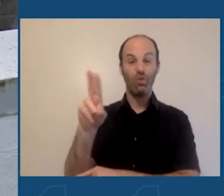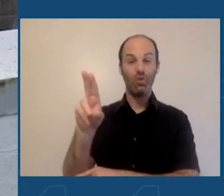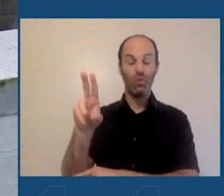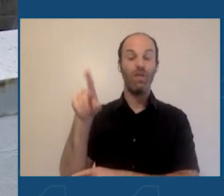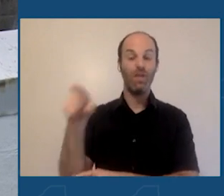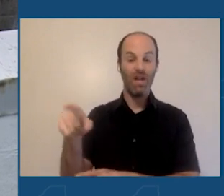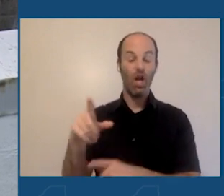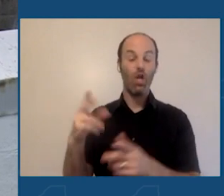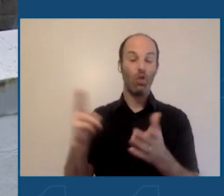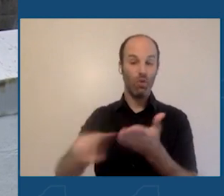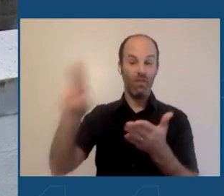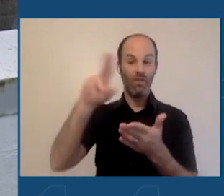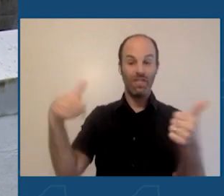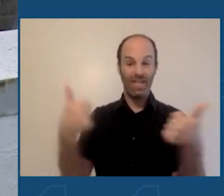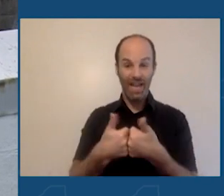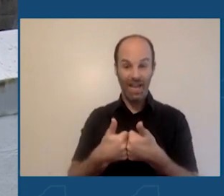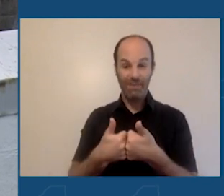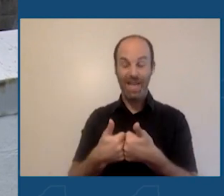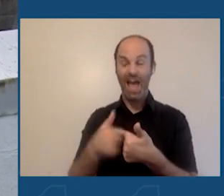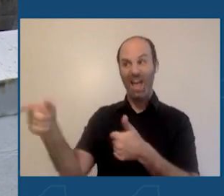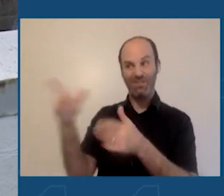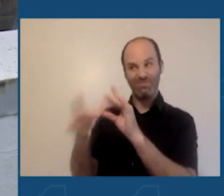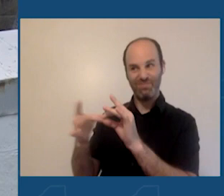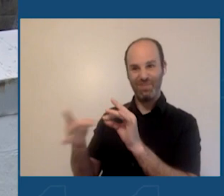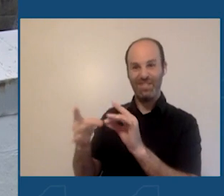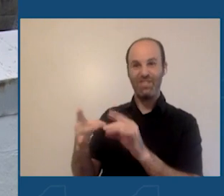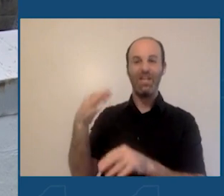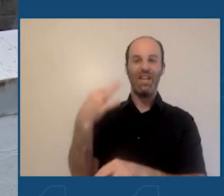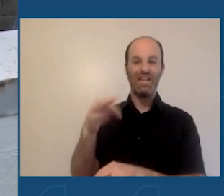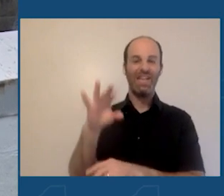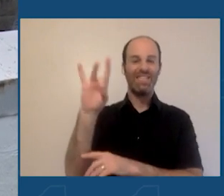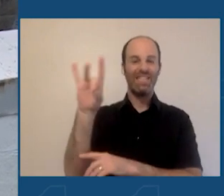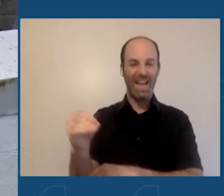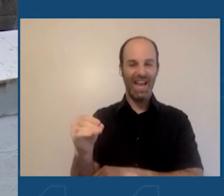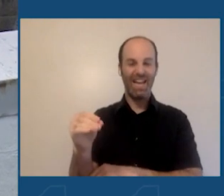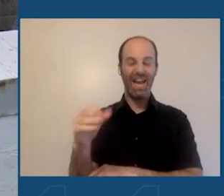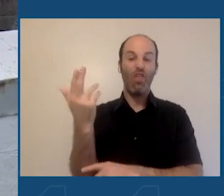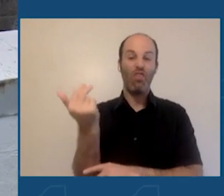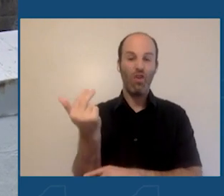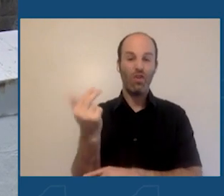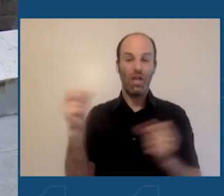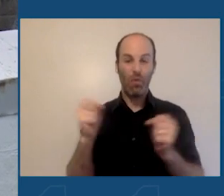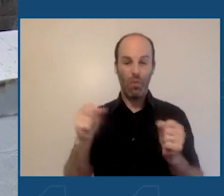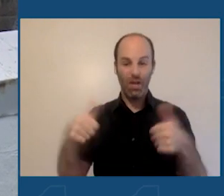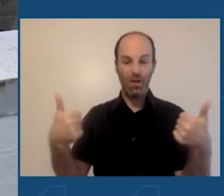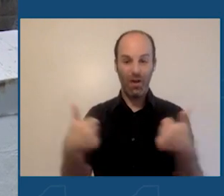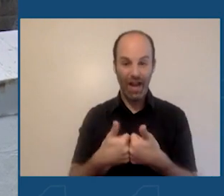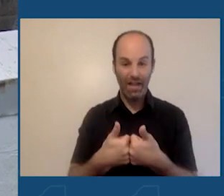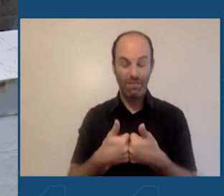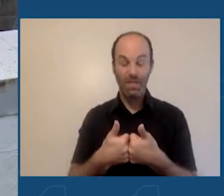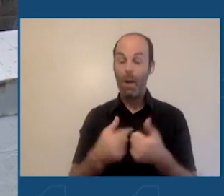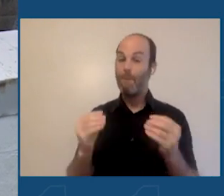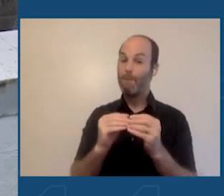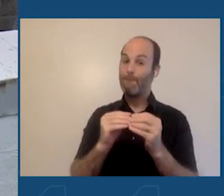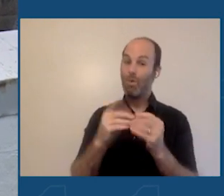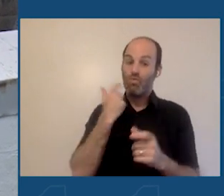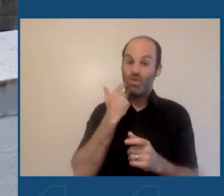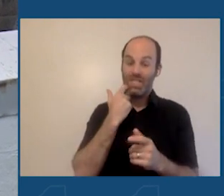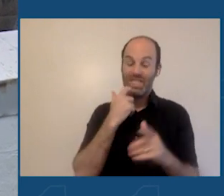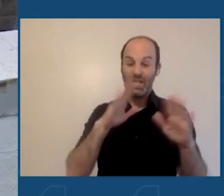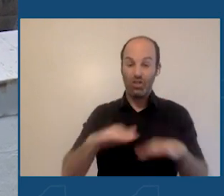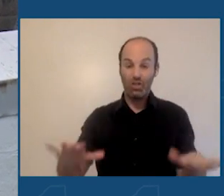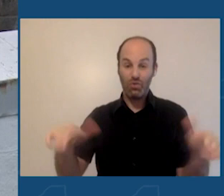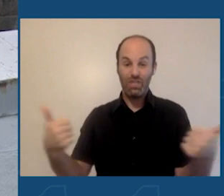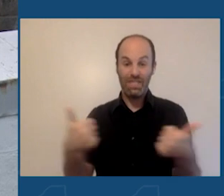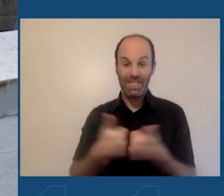in 1980 for the 13th Winter Olympic Games. And more recently, the Children's Games, and of course, the World University Games,